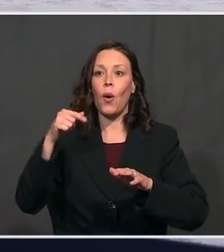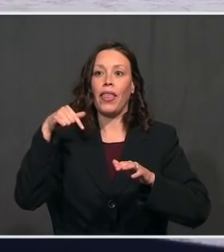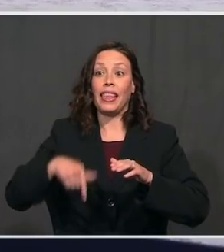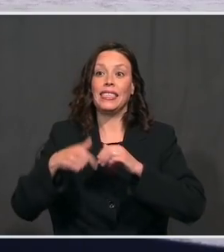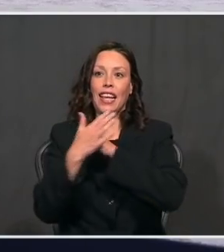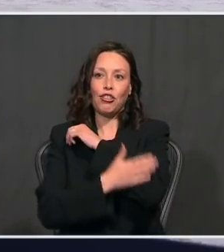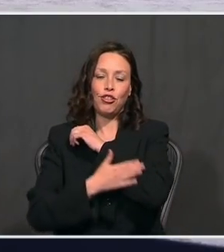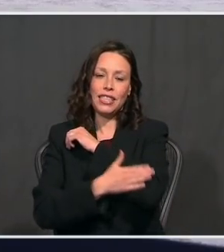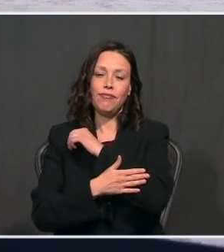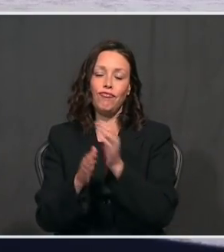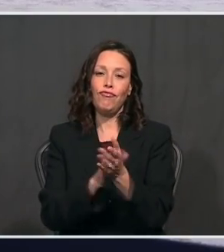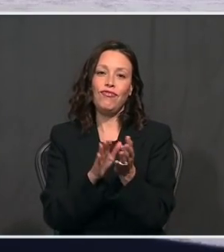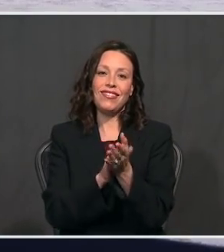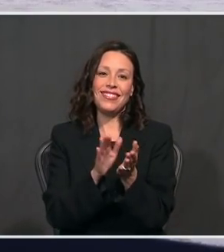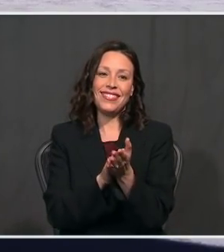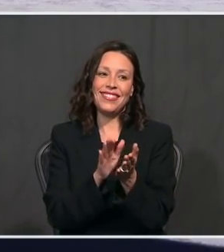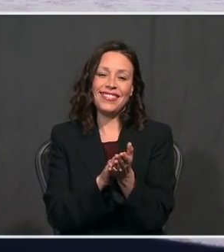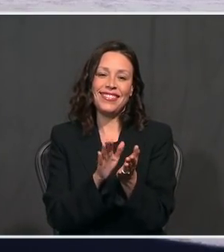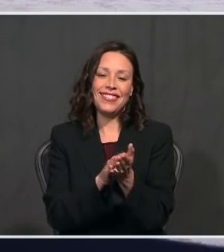do.